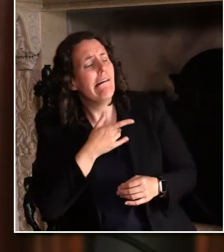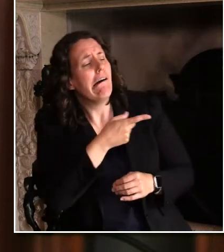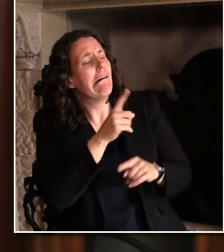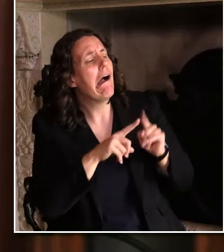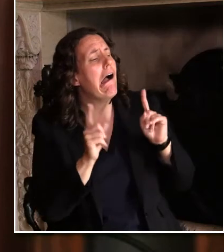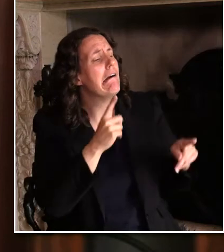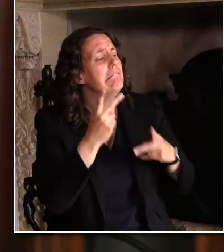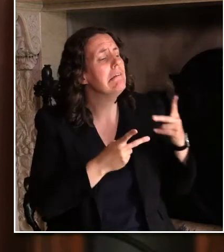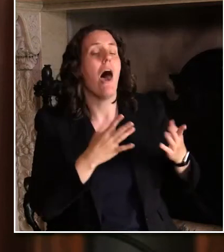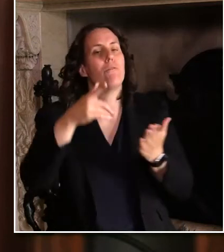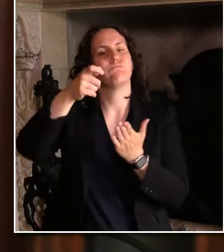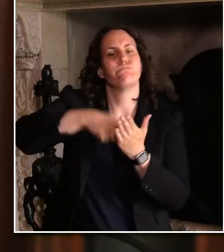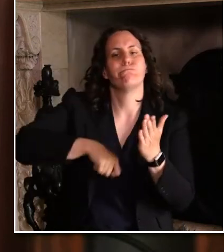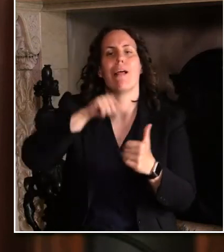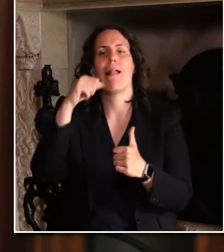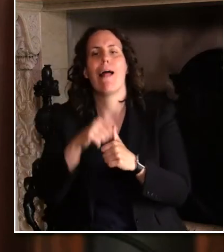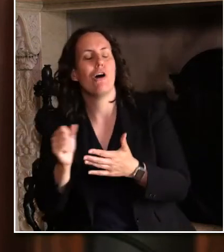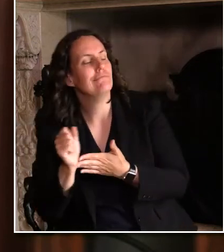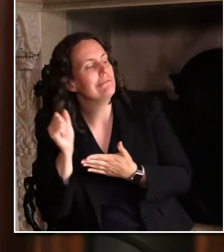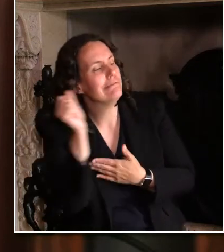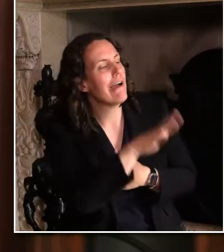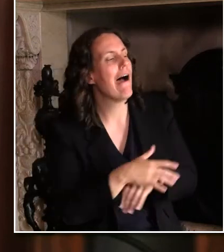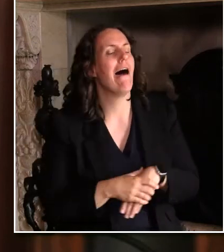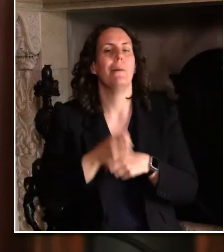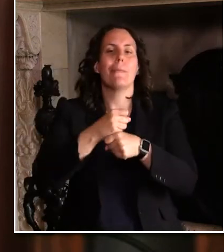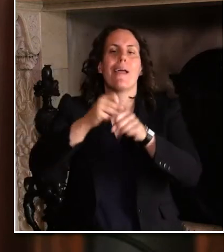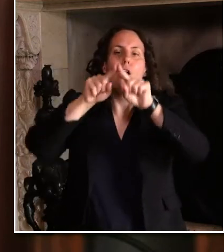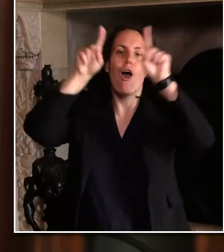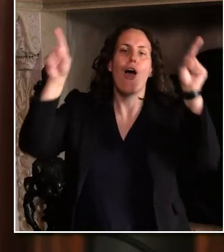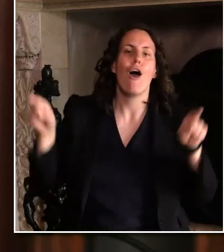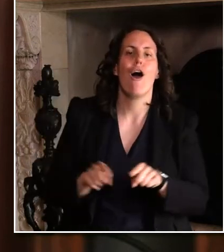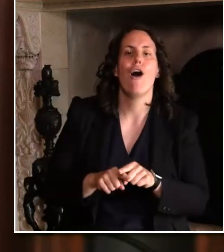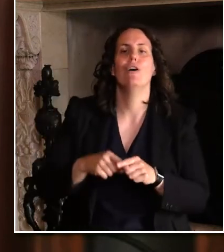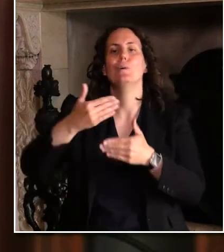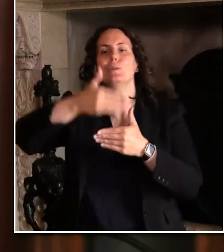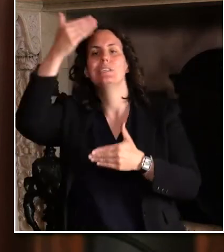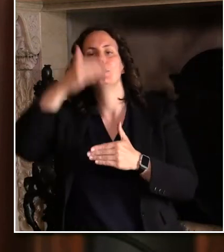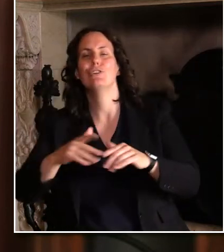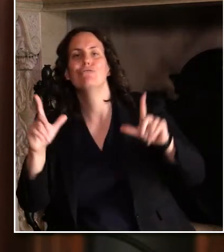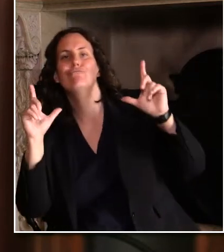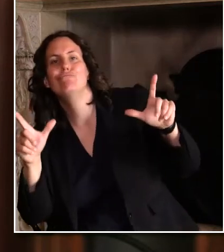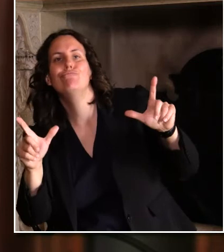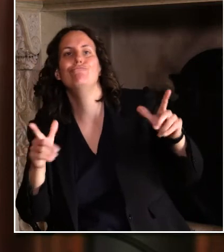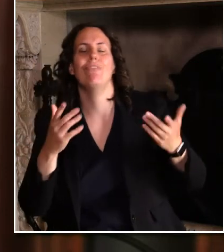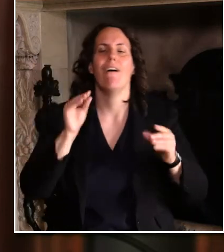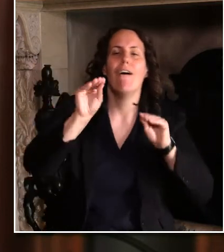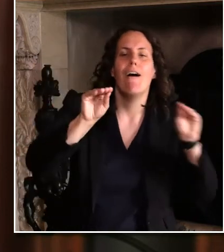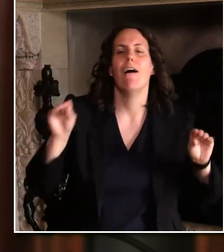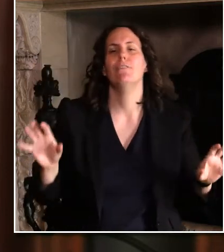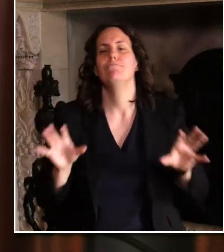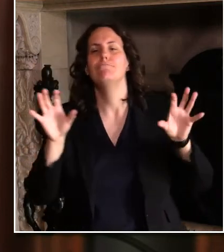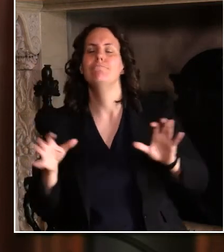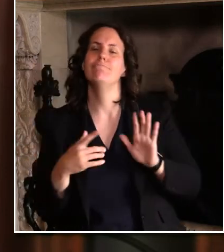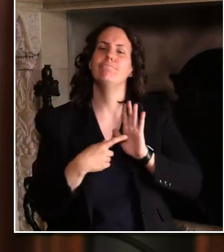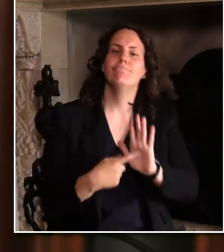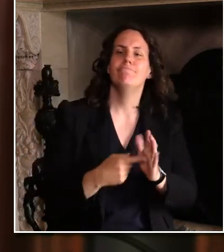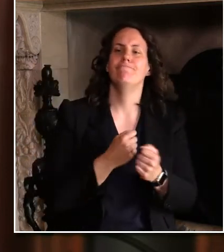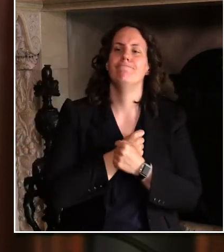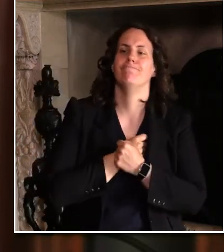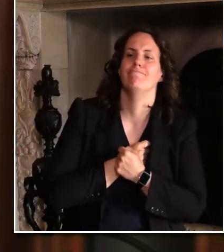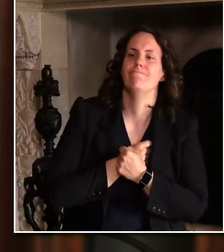support. Actions like these help our frontline workers like Katil build resilience as a community. Building resilience,